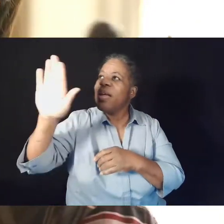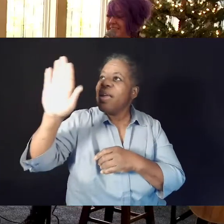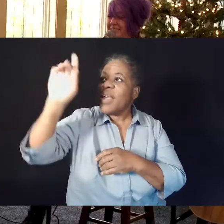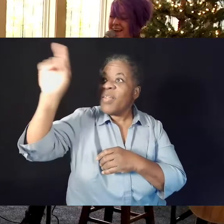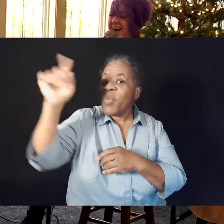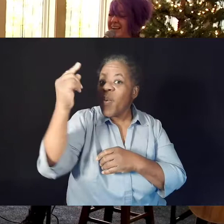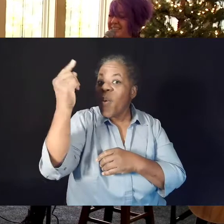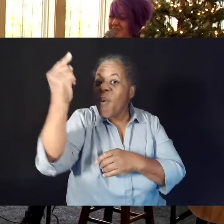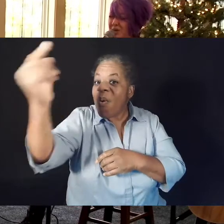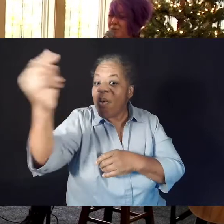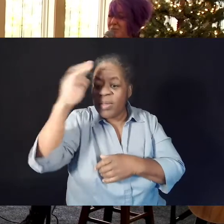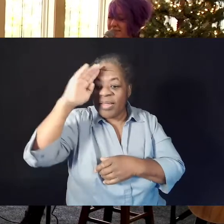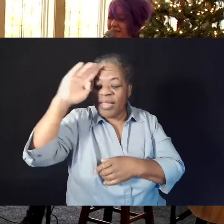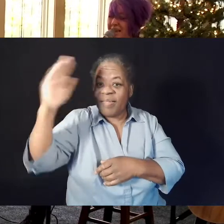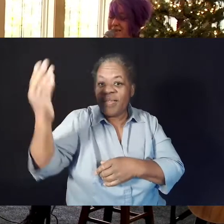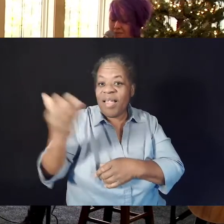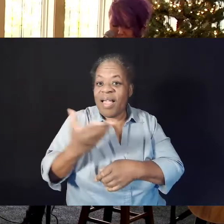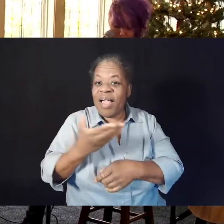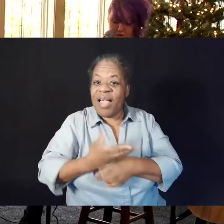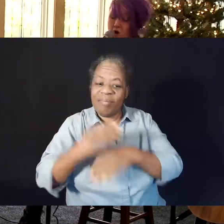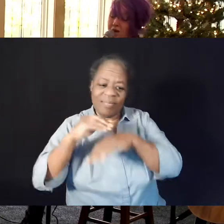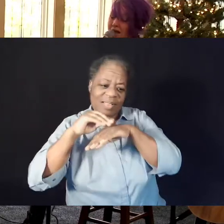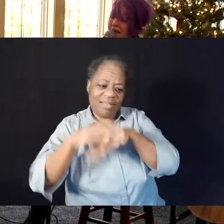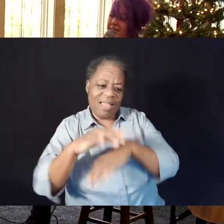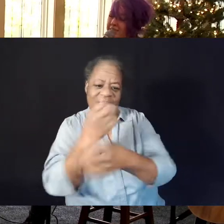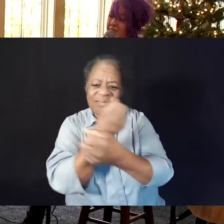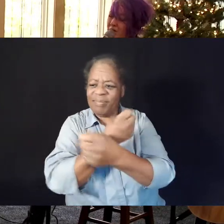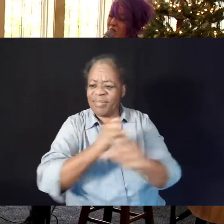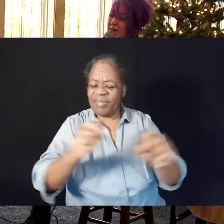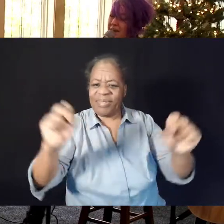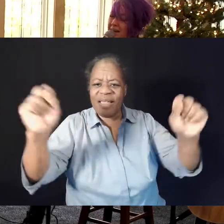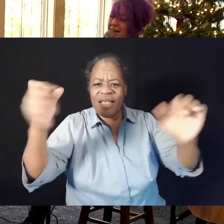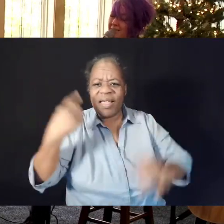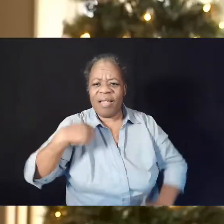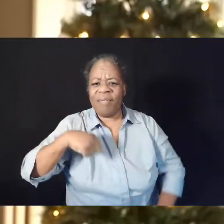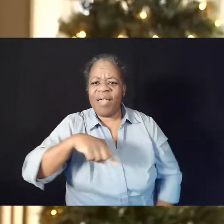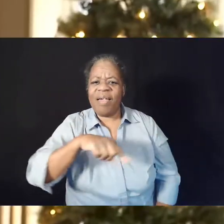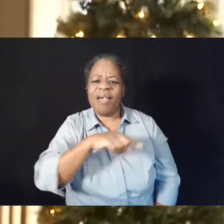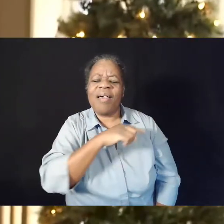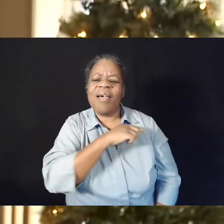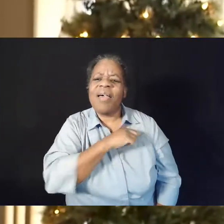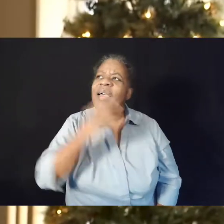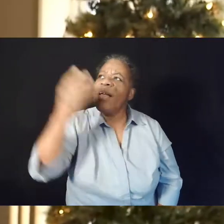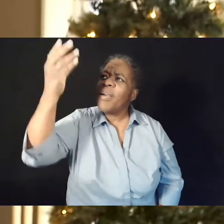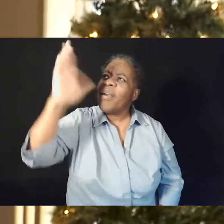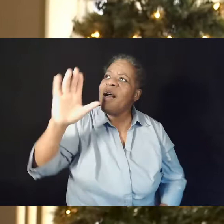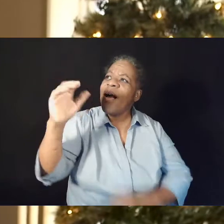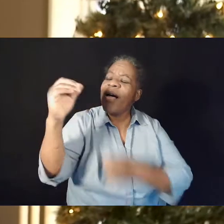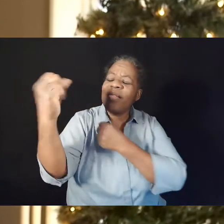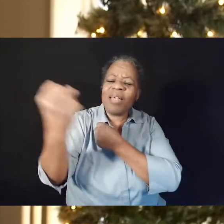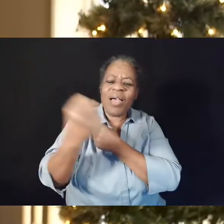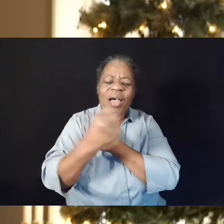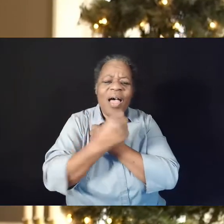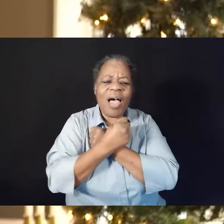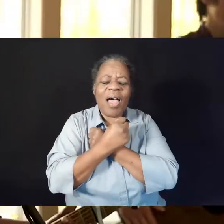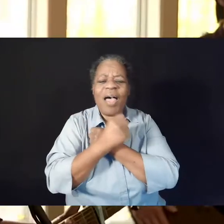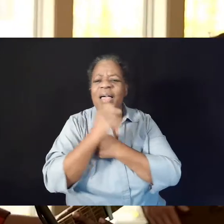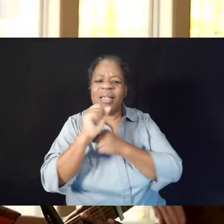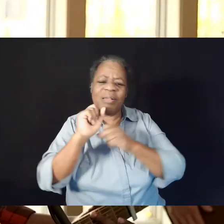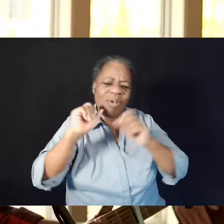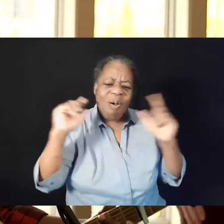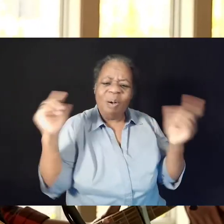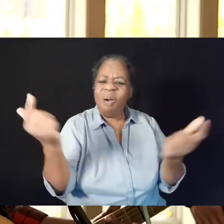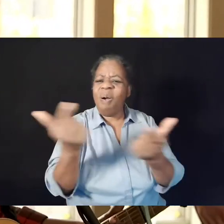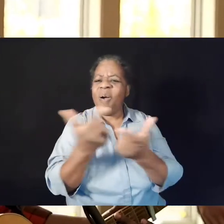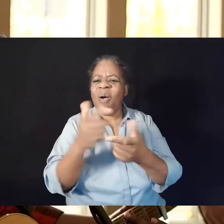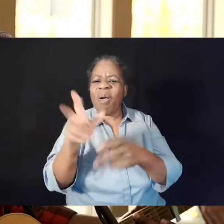only Son to save. For God so loved the world that he gave us his